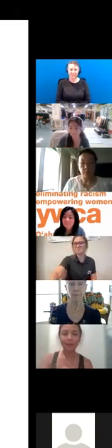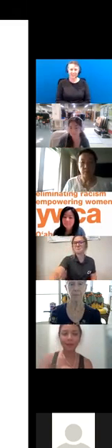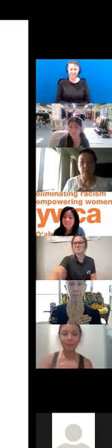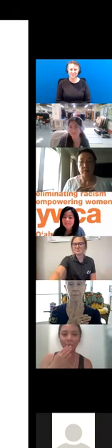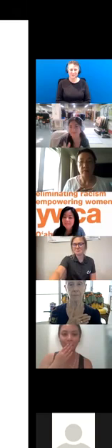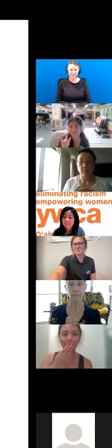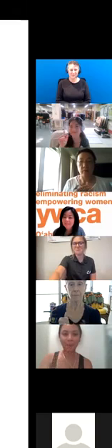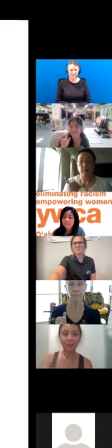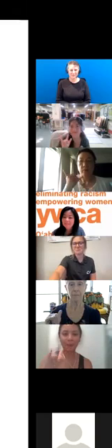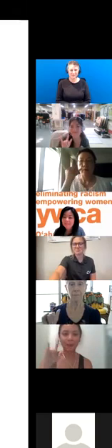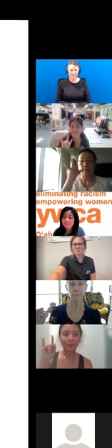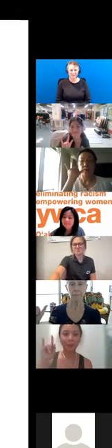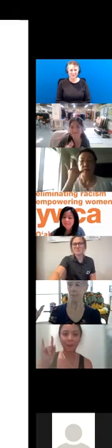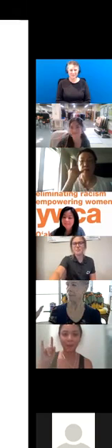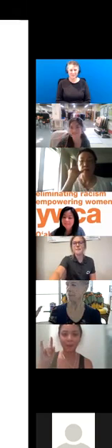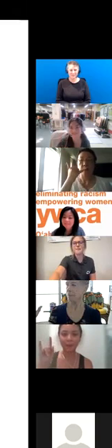And then I love you. Yeah.